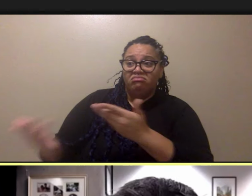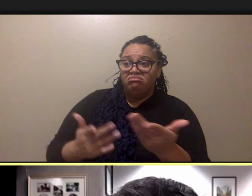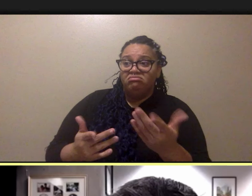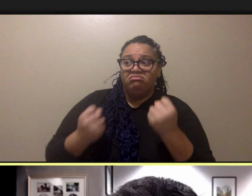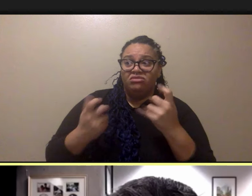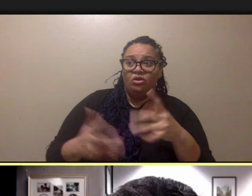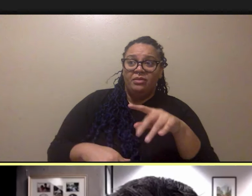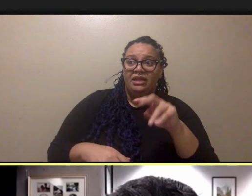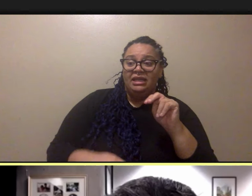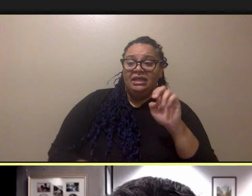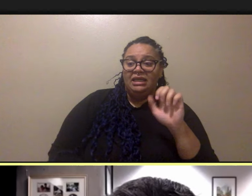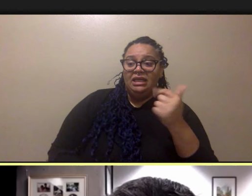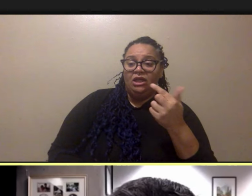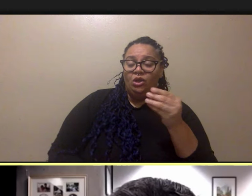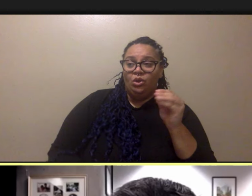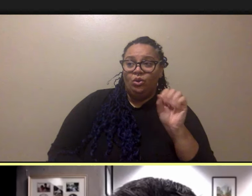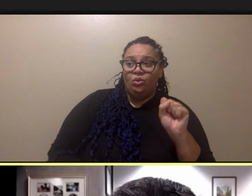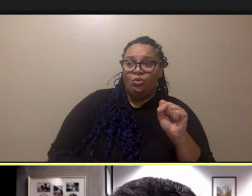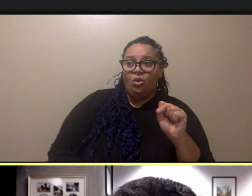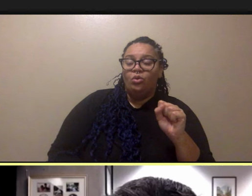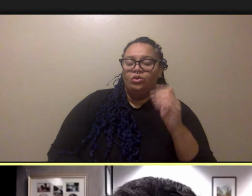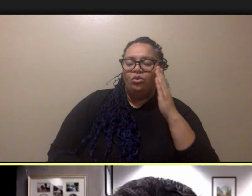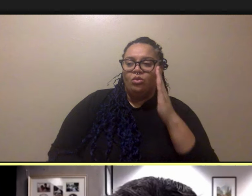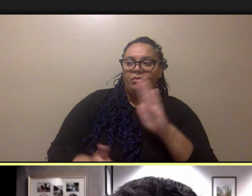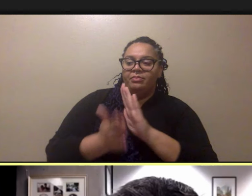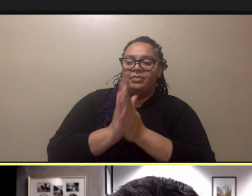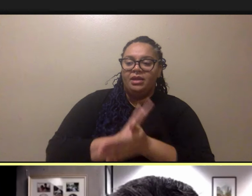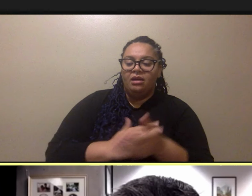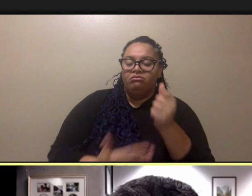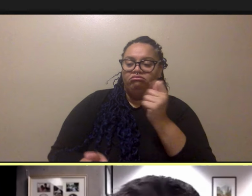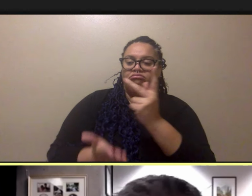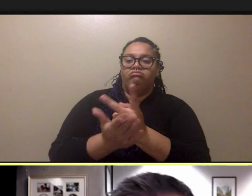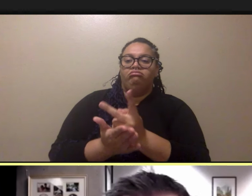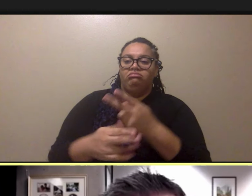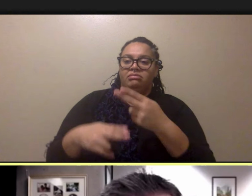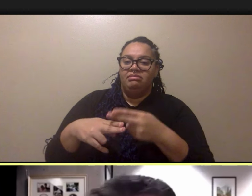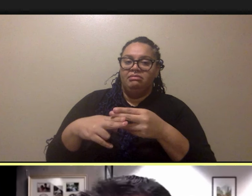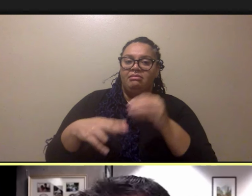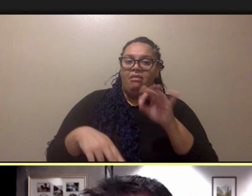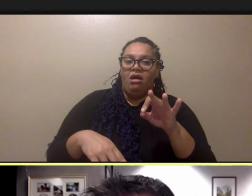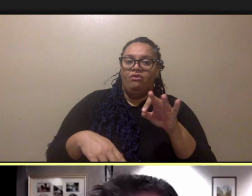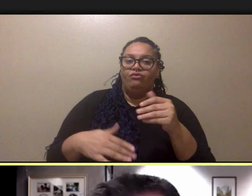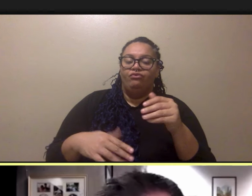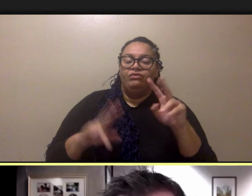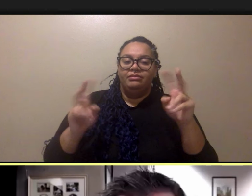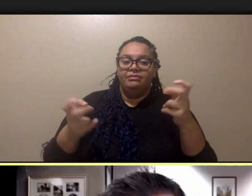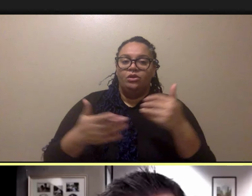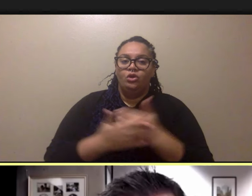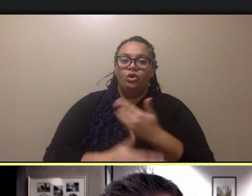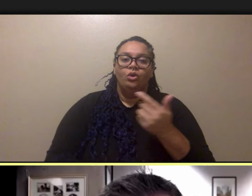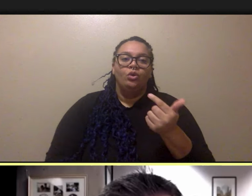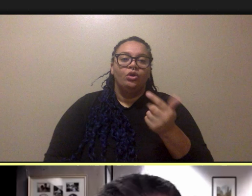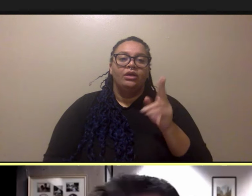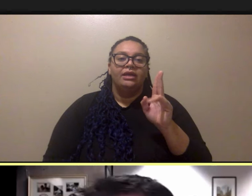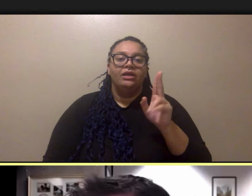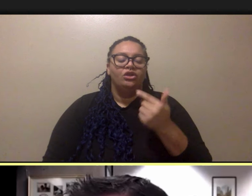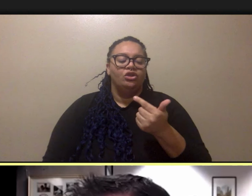will become either confirmed or sometime or other confirmed by the name of New Guinea." In other words, this is becoming an African